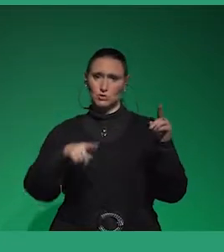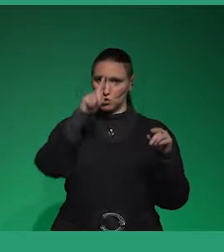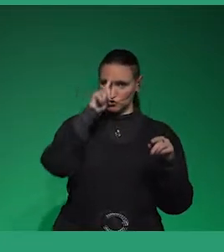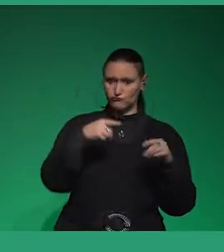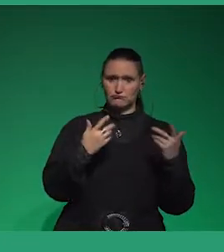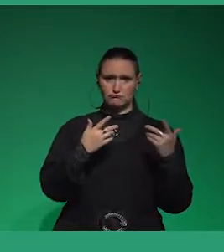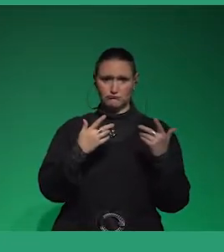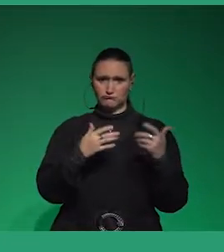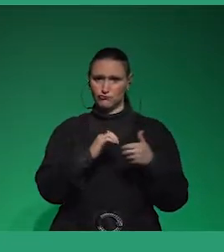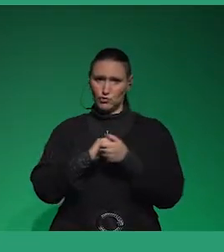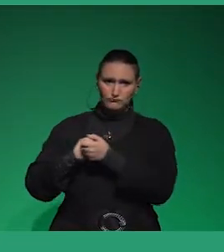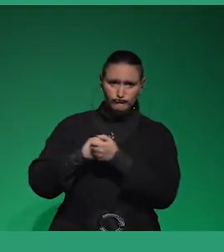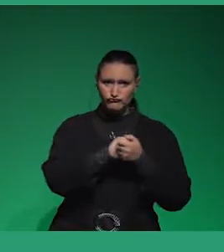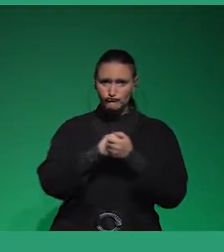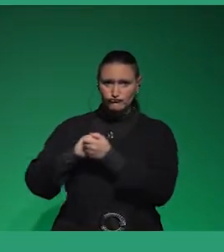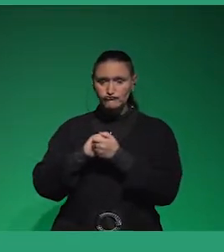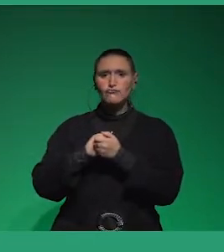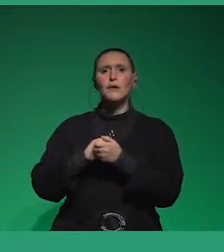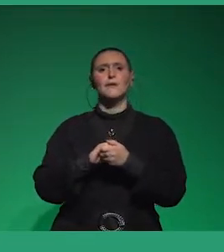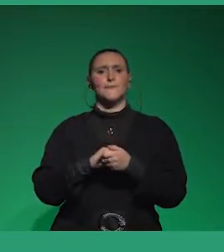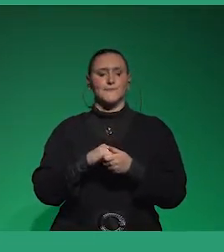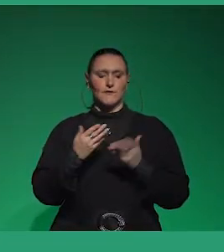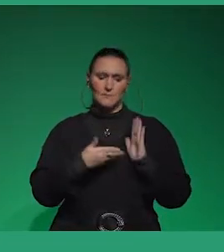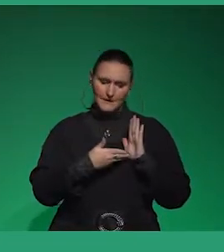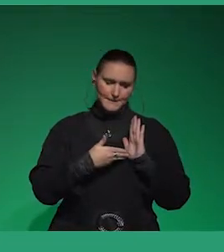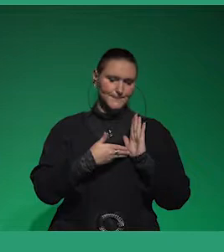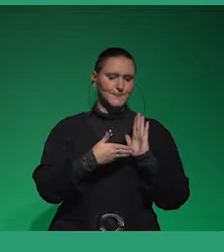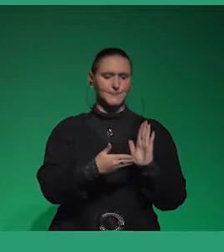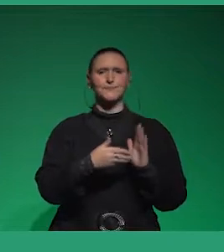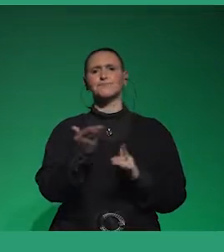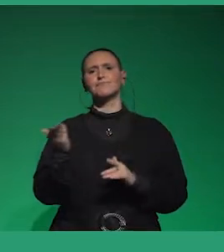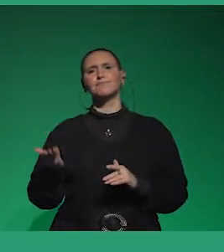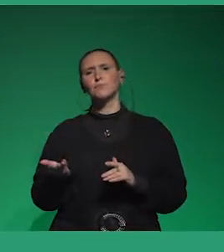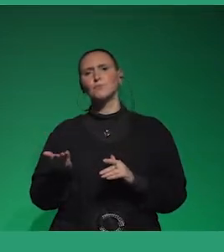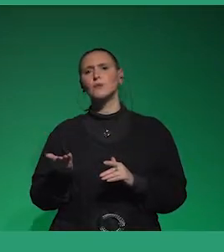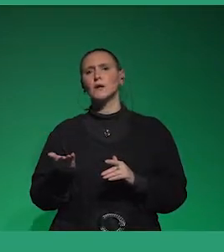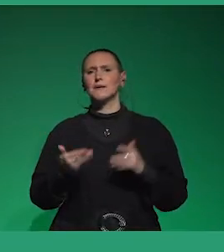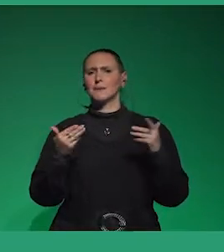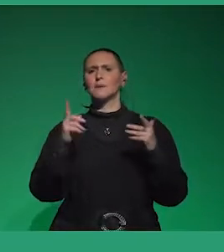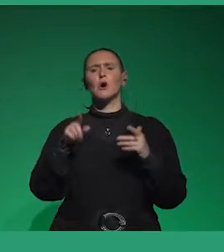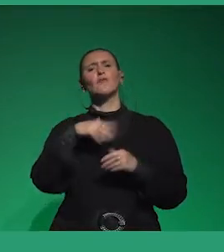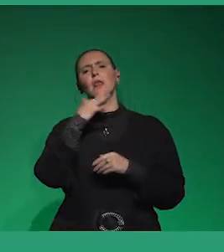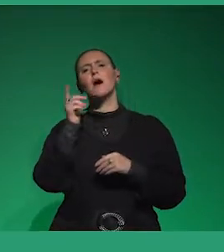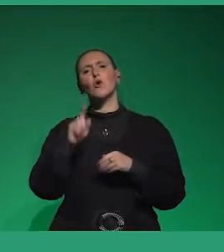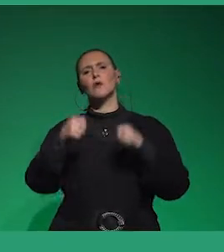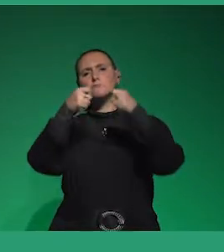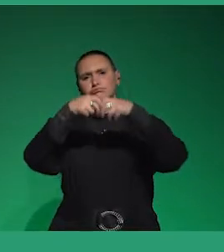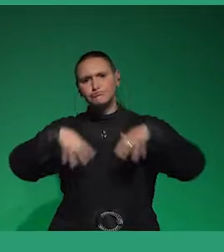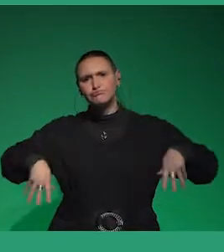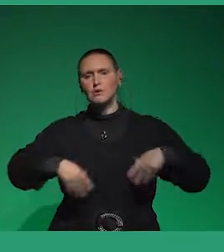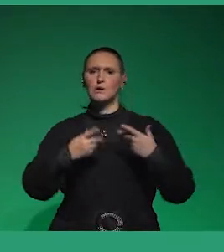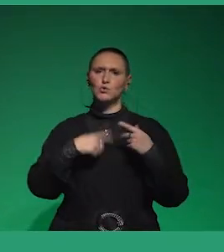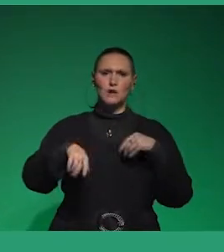partnership. Beside that, we also in our research project having a lot of subgroup or sub-project, so